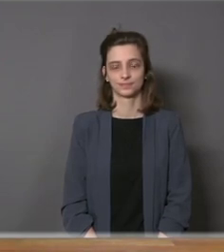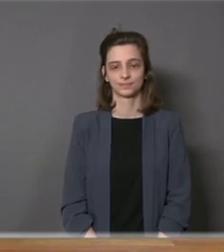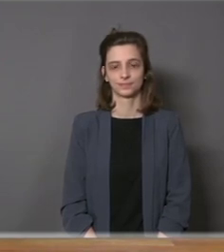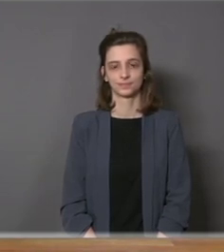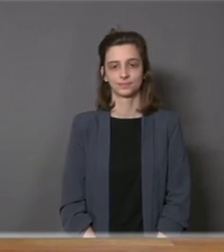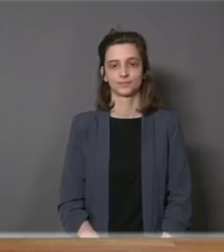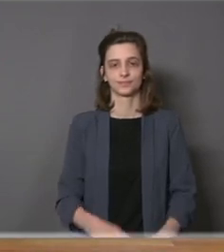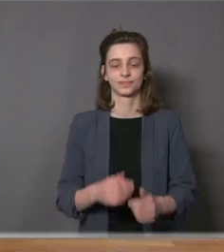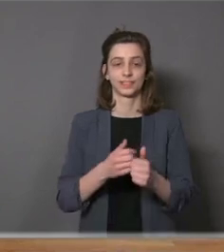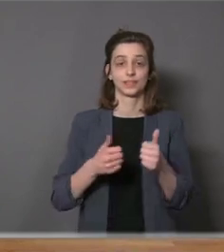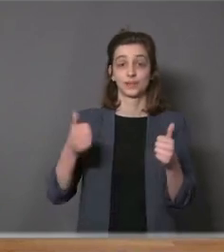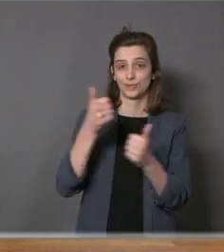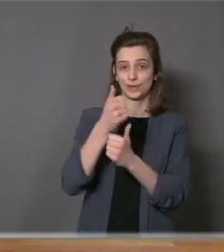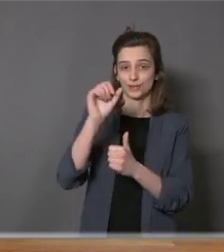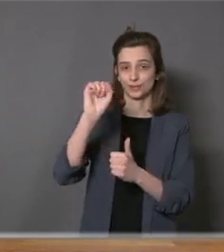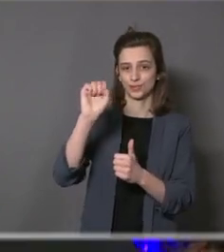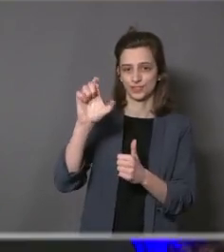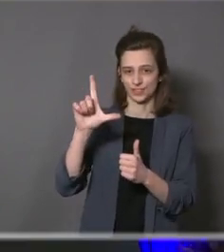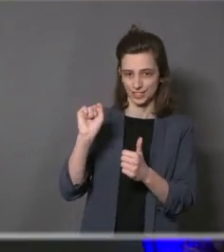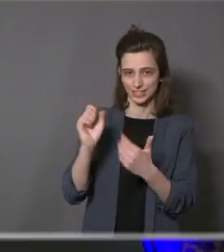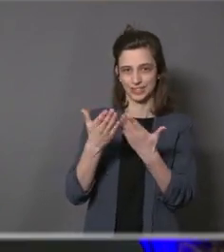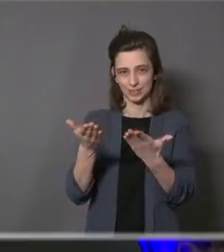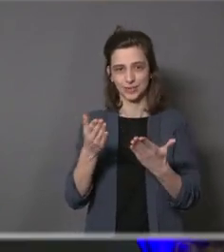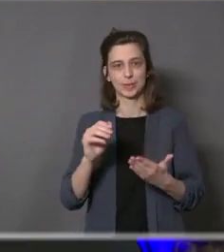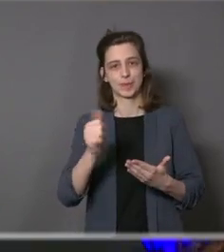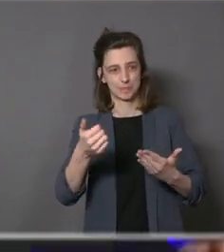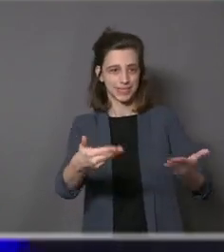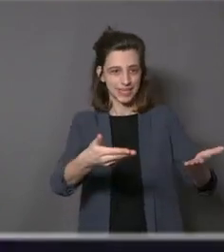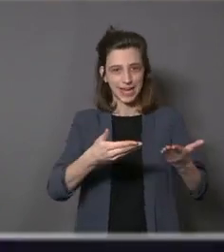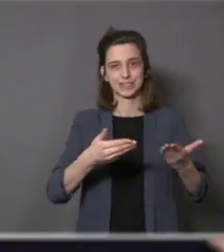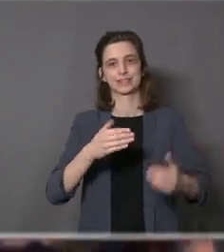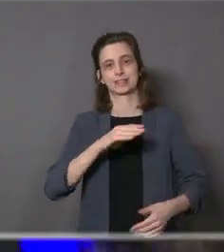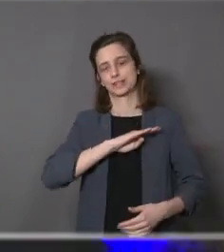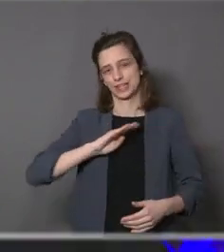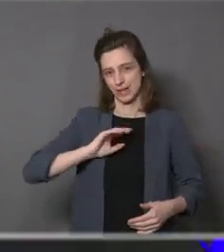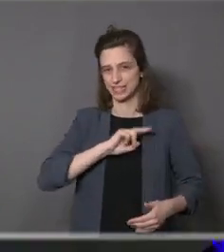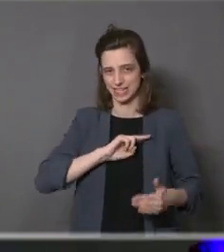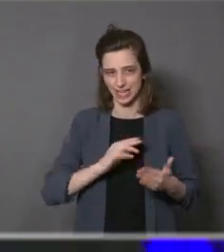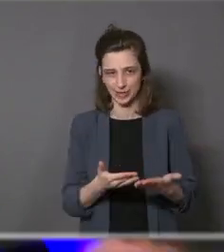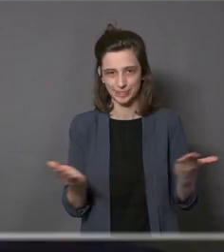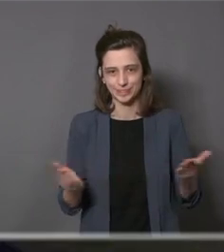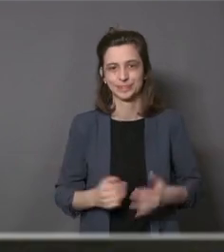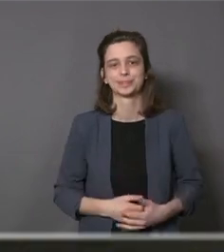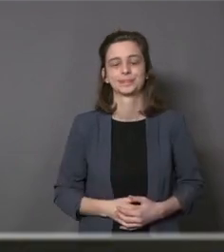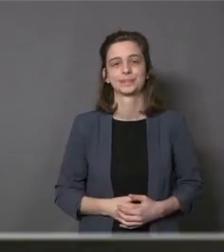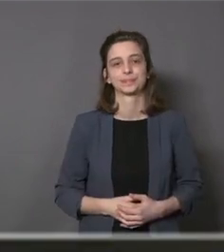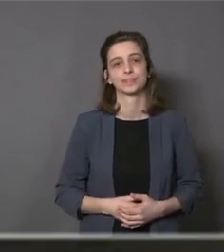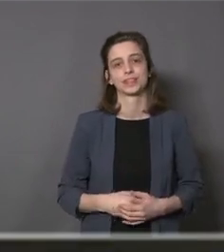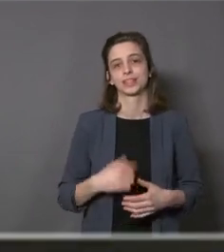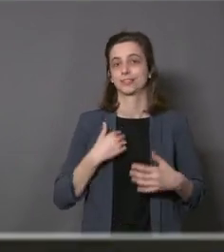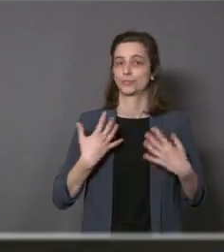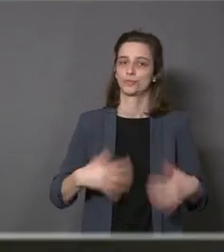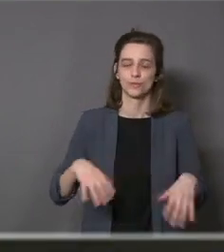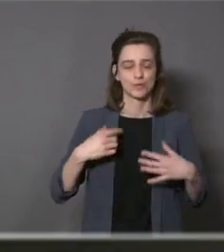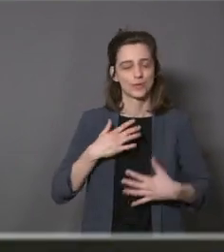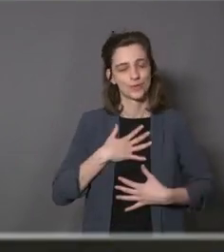Rector Sells, distinguished guests, ladies and gentlemen, I'm really deeply honored